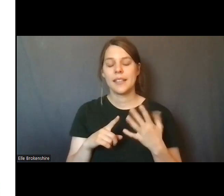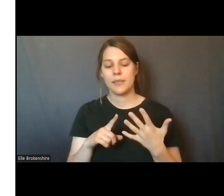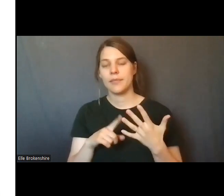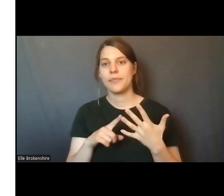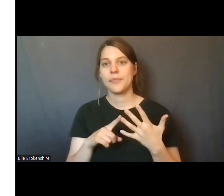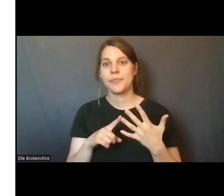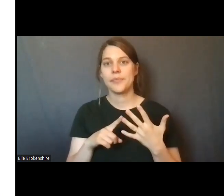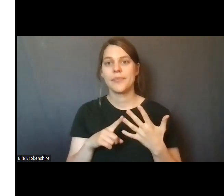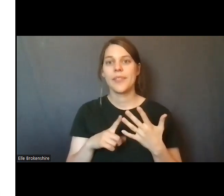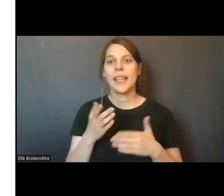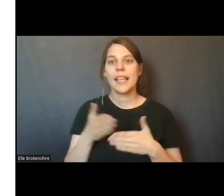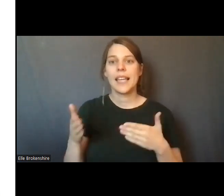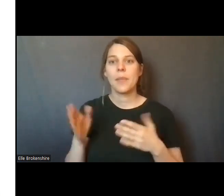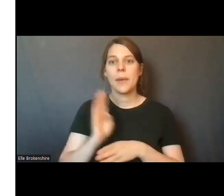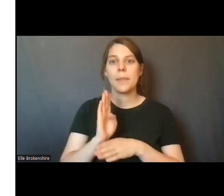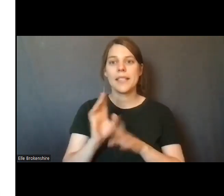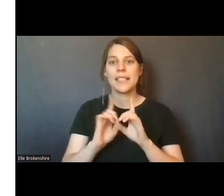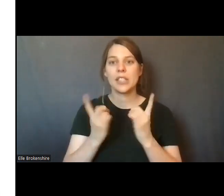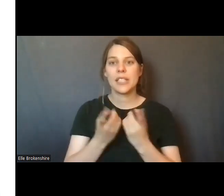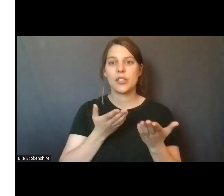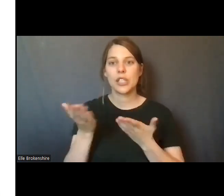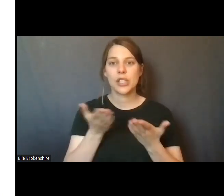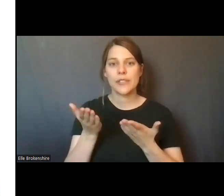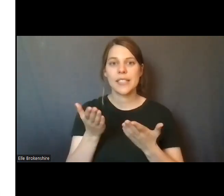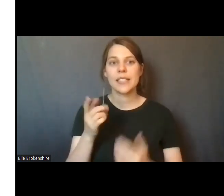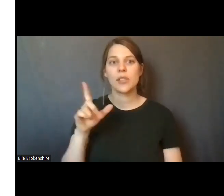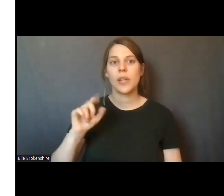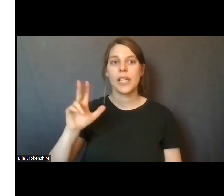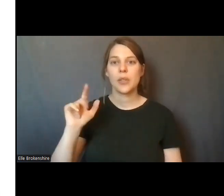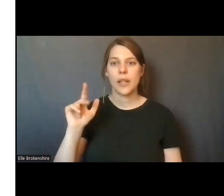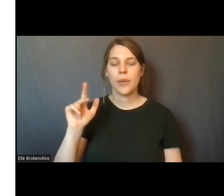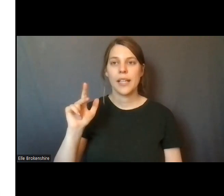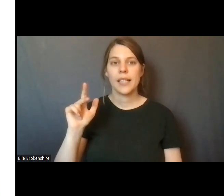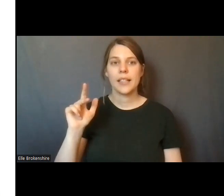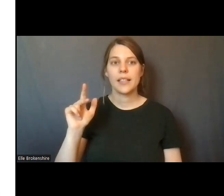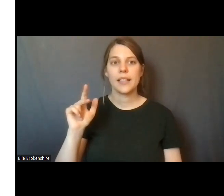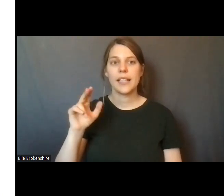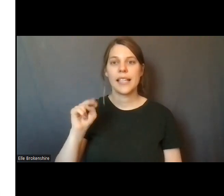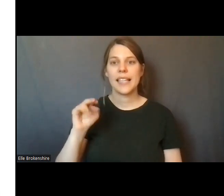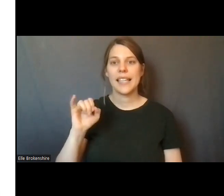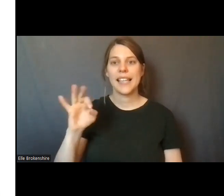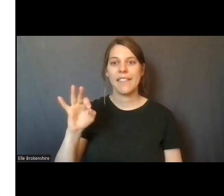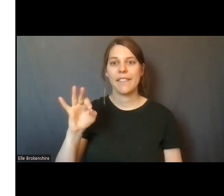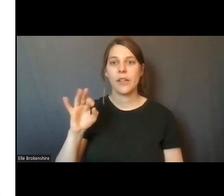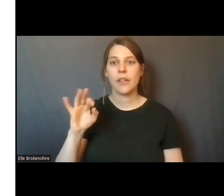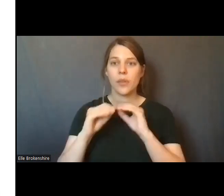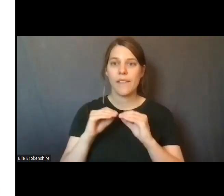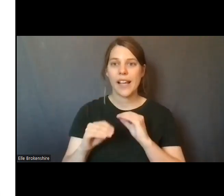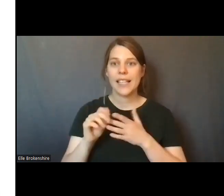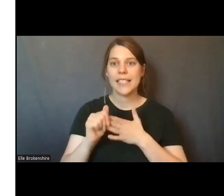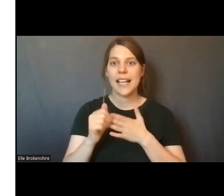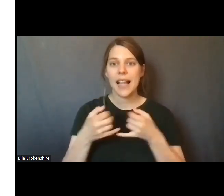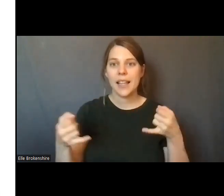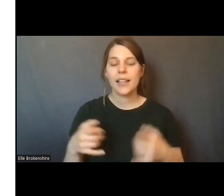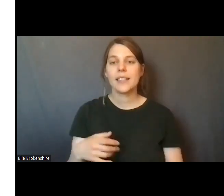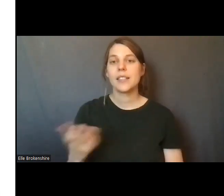is in Neighborhood Business District Services, the 2023 NIF revised guidelines. And joining us for this